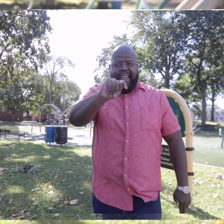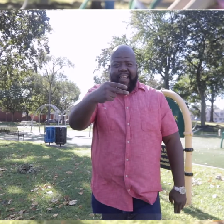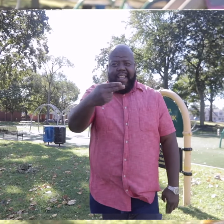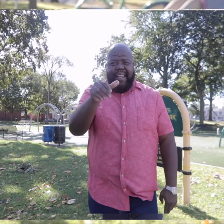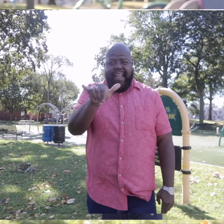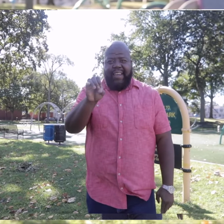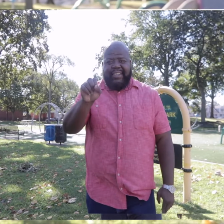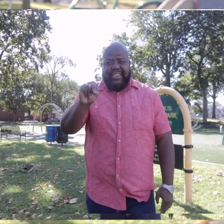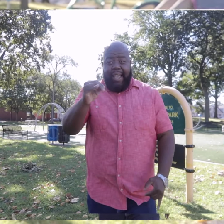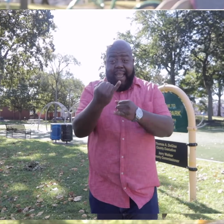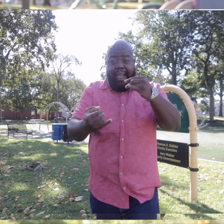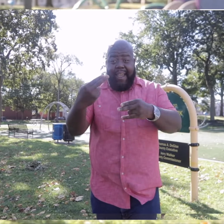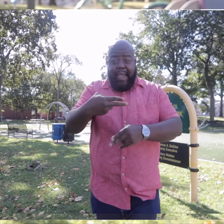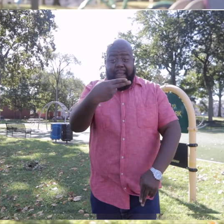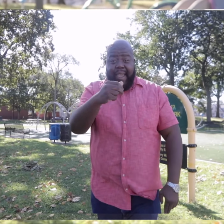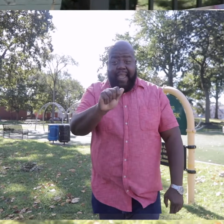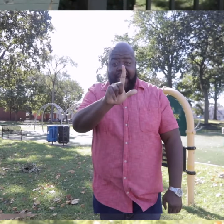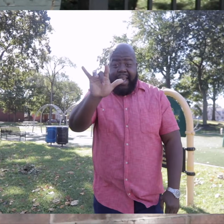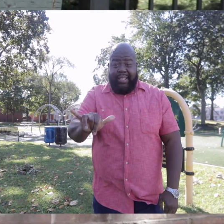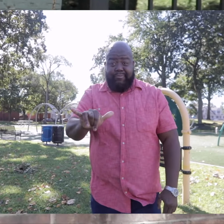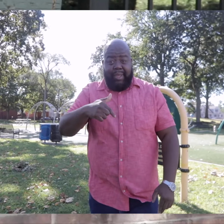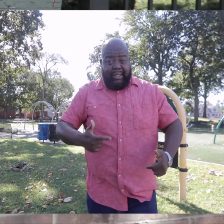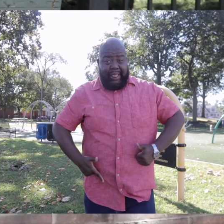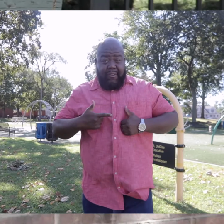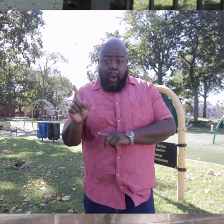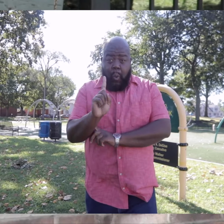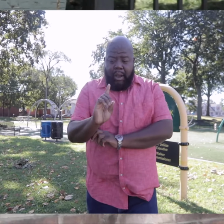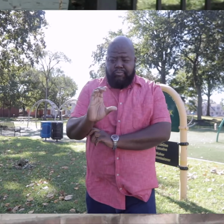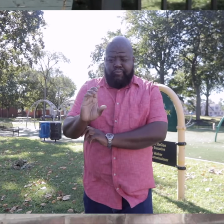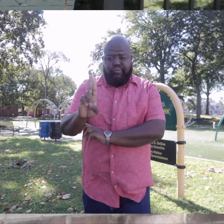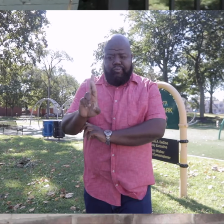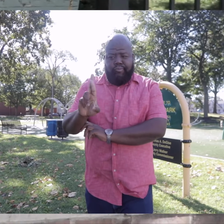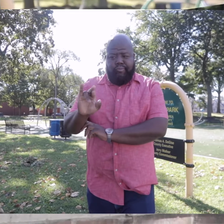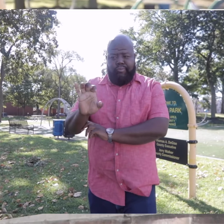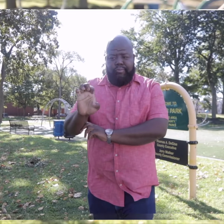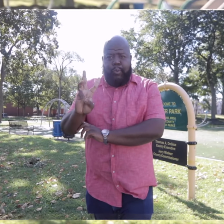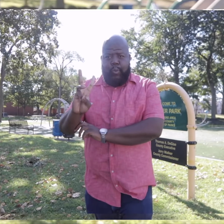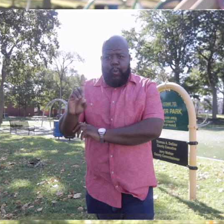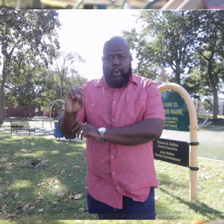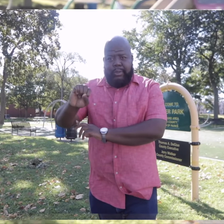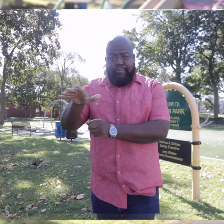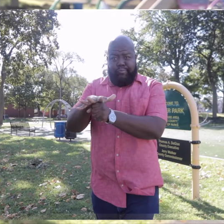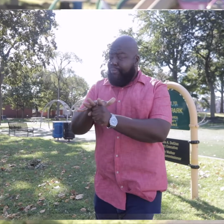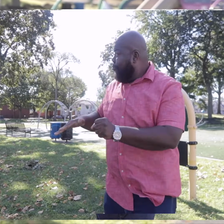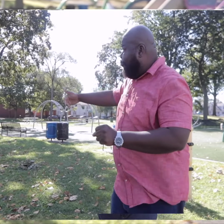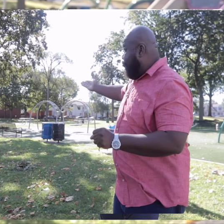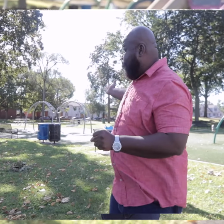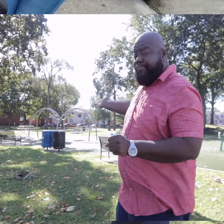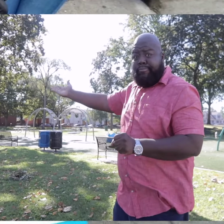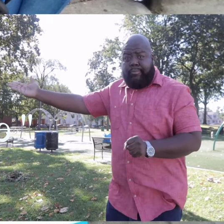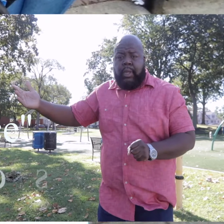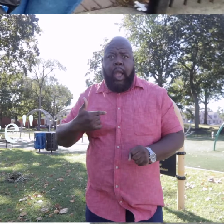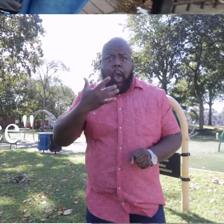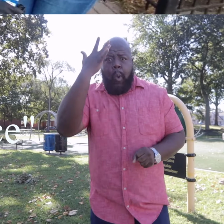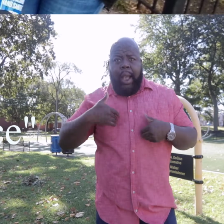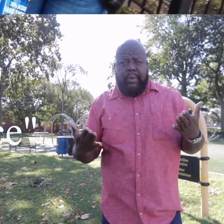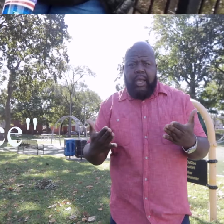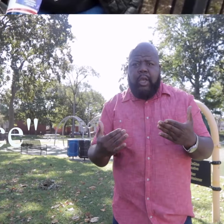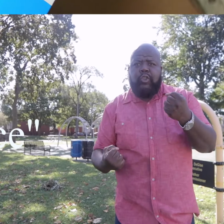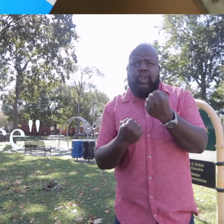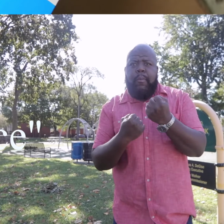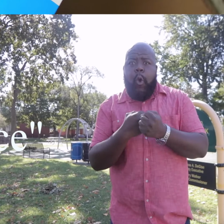Tyson T. Haley. I am a resident of Kerry Woods. I'm here to support this great woman, Miss Denise Ridley, for